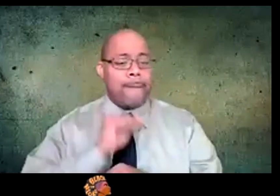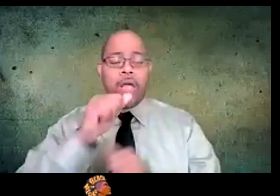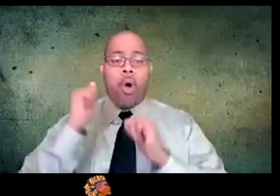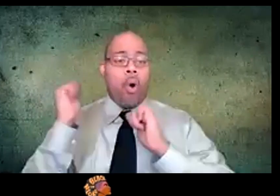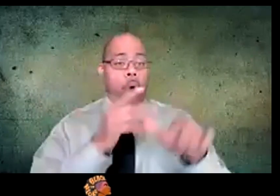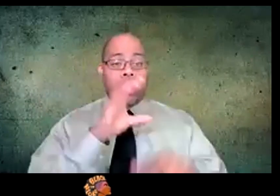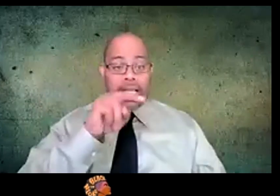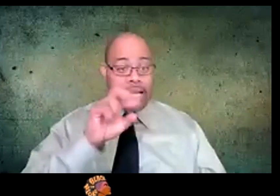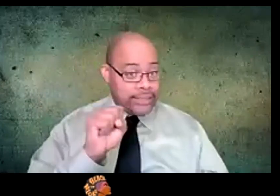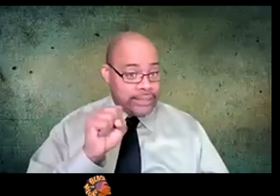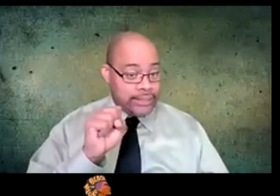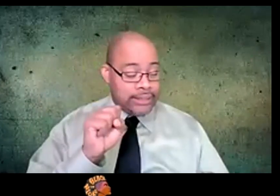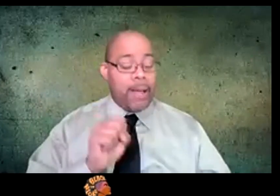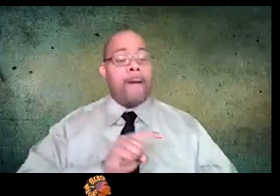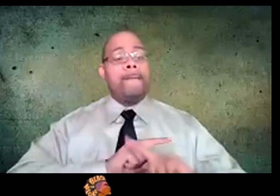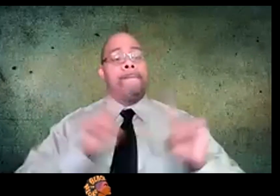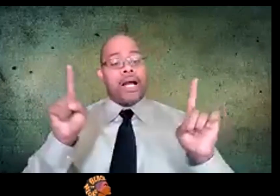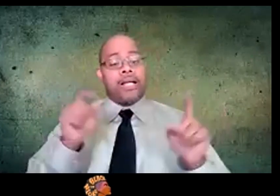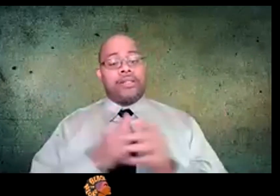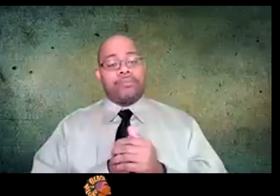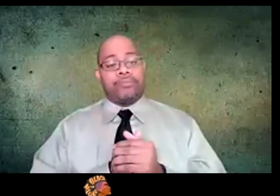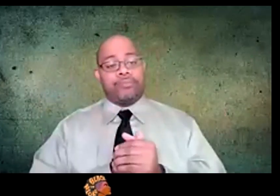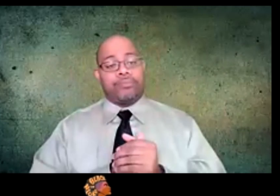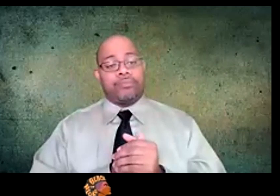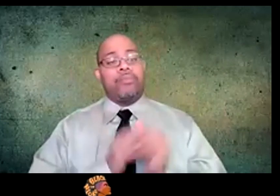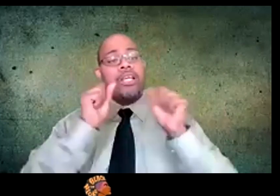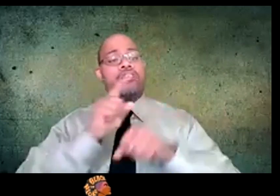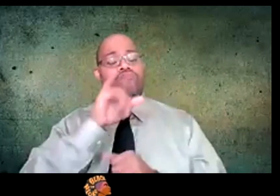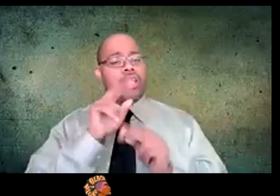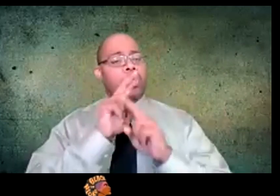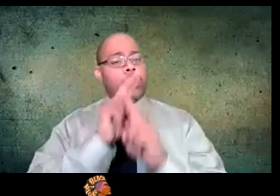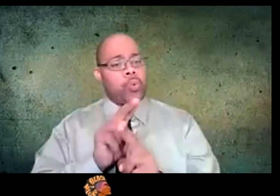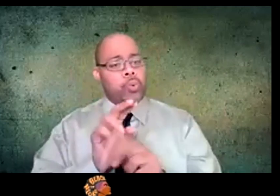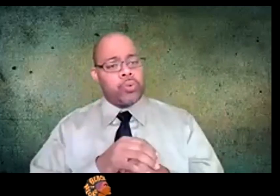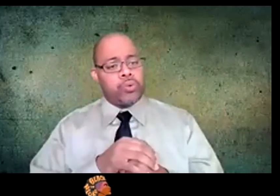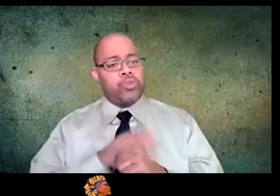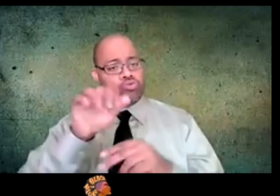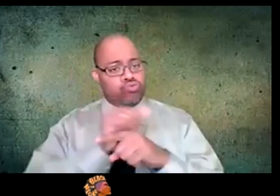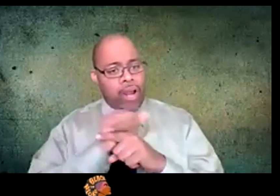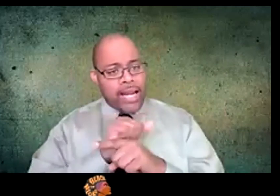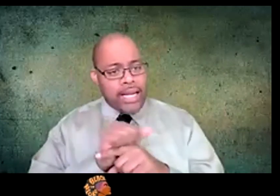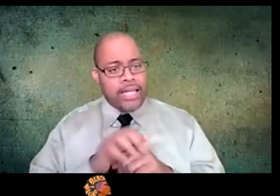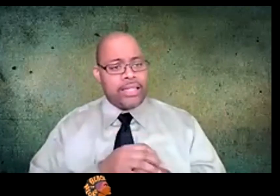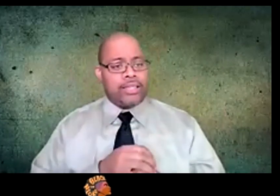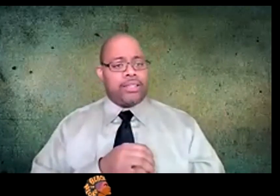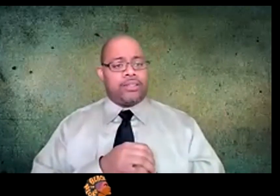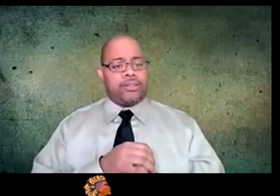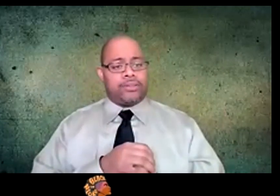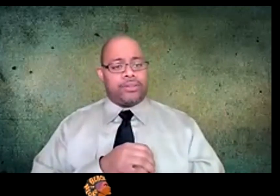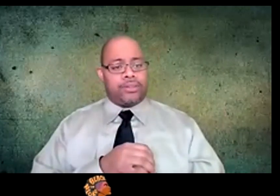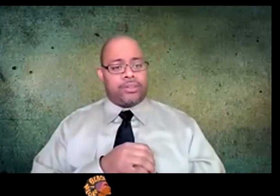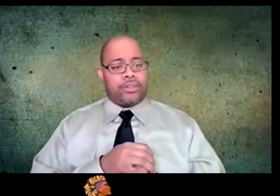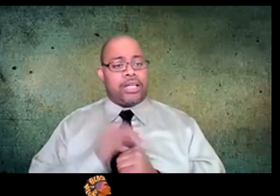CNS, but can really leverage your training. If